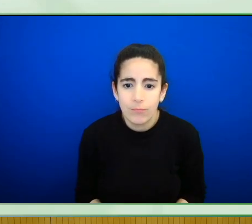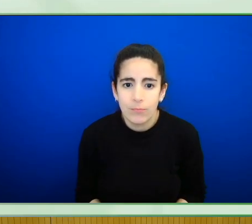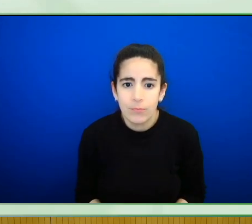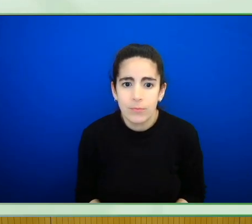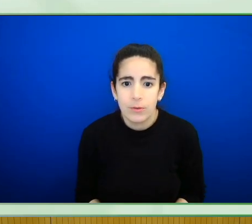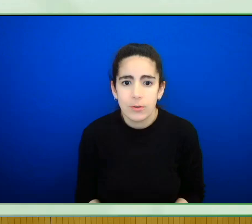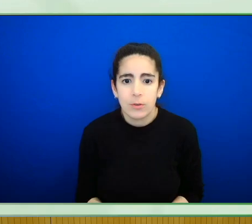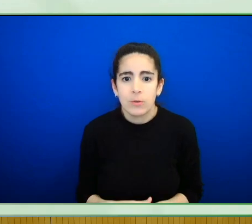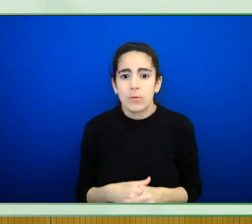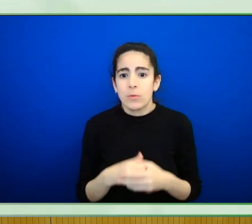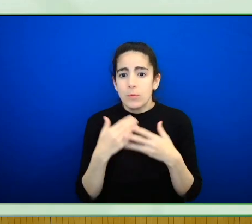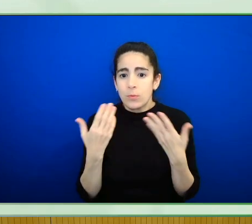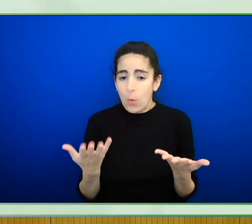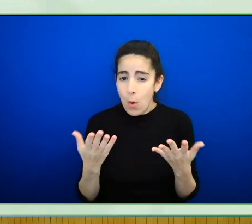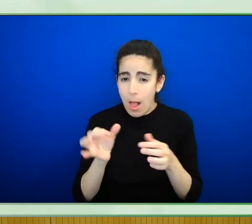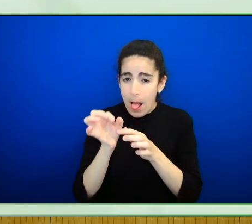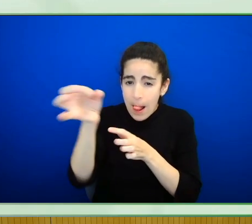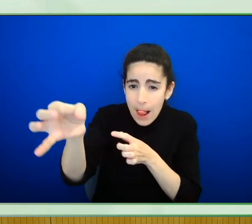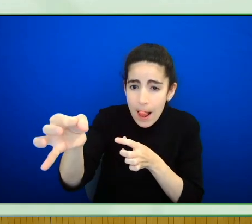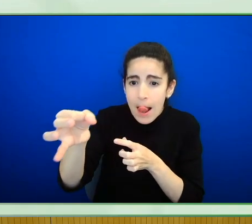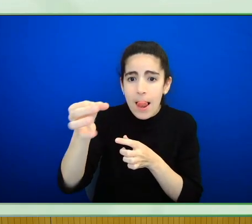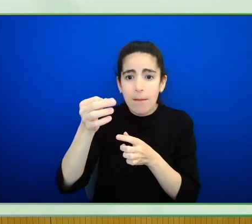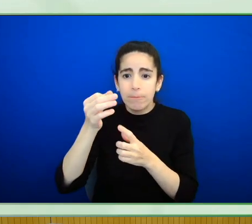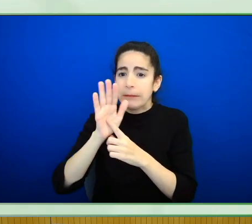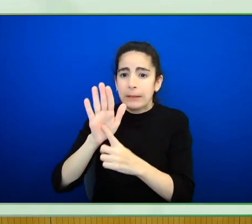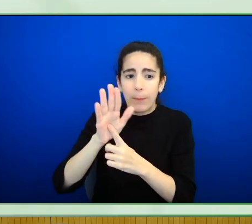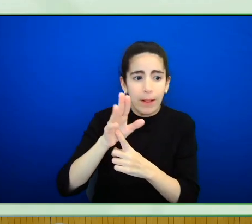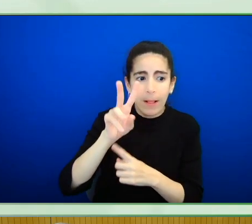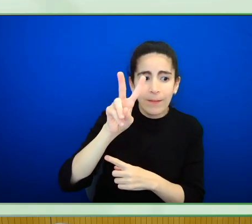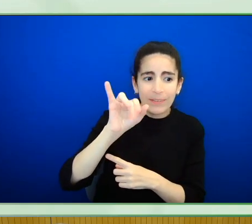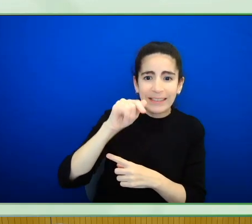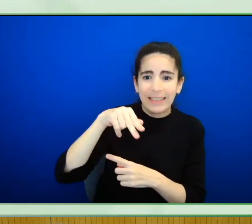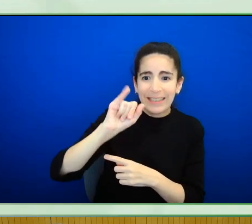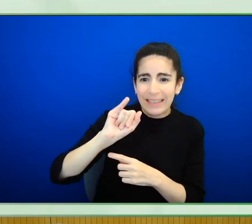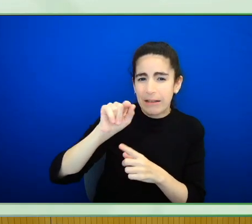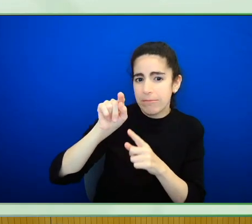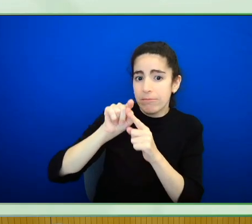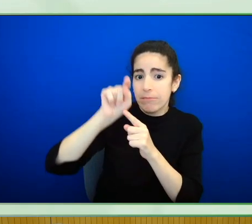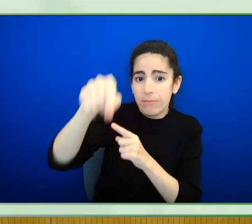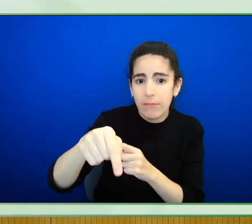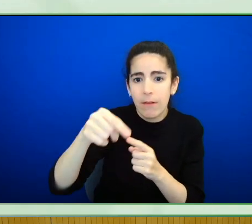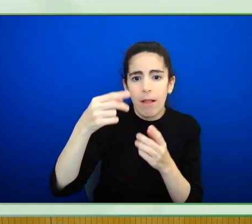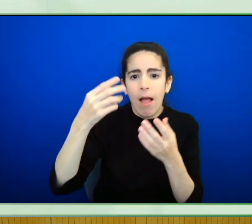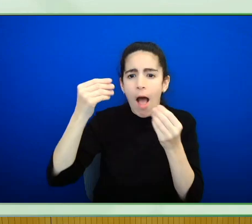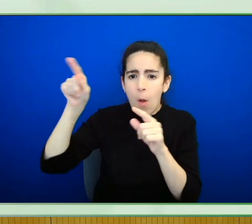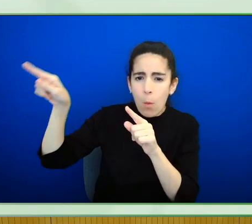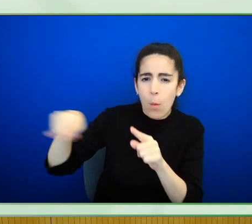units. And now we are convincing the other provincial government, Punjab,